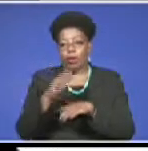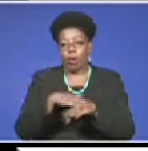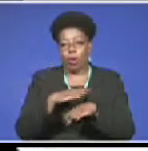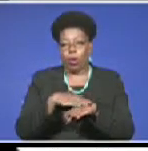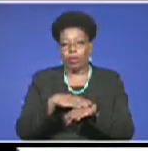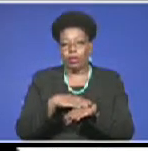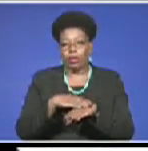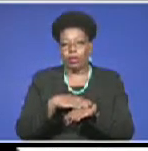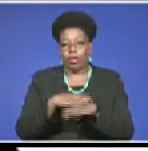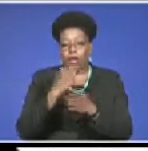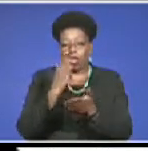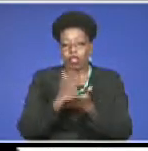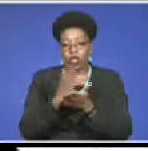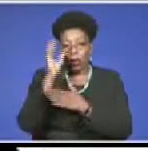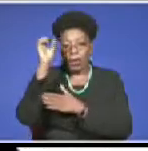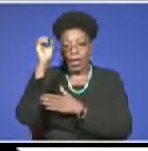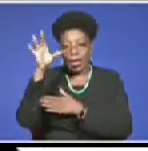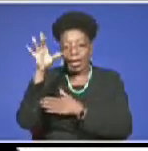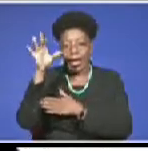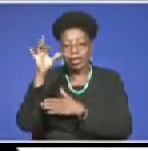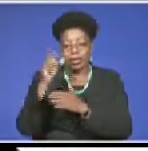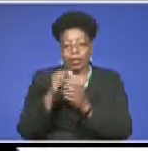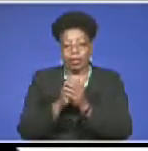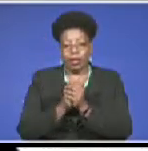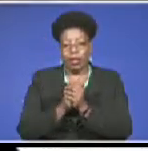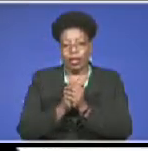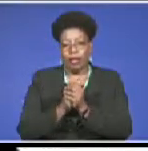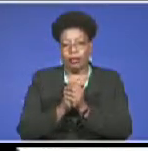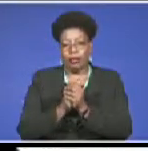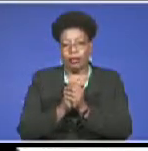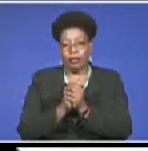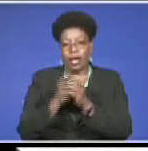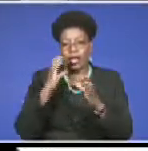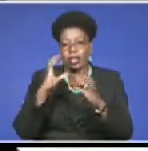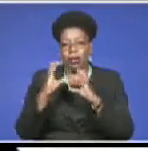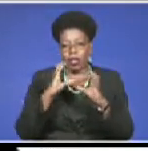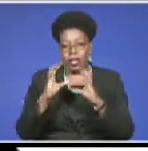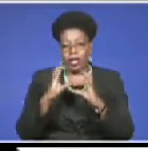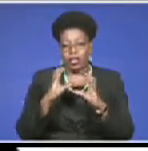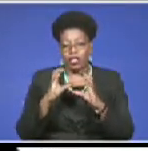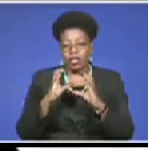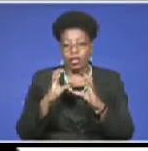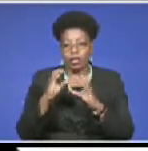left on the stoplight, in regards to communication devices,